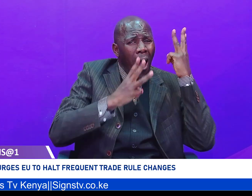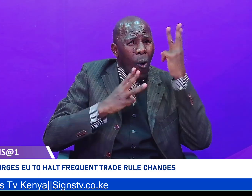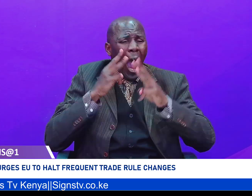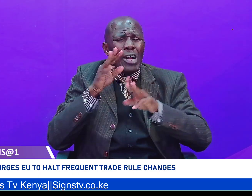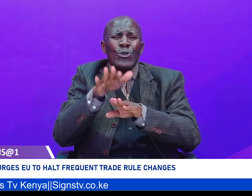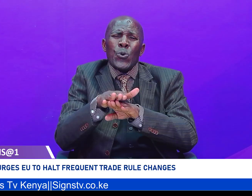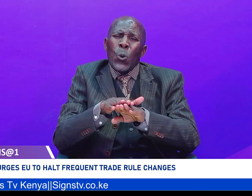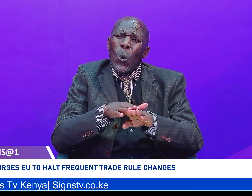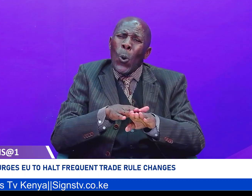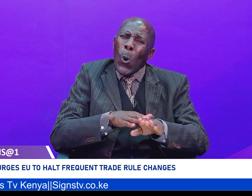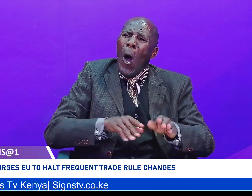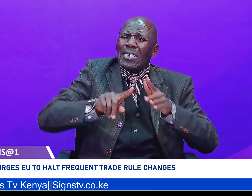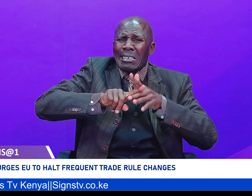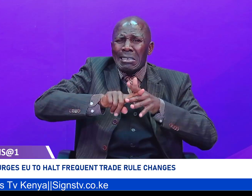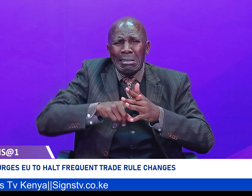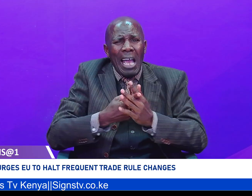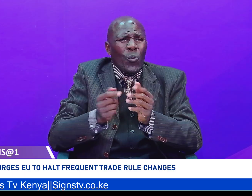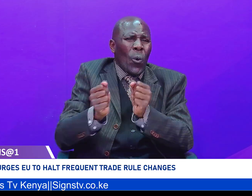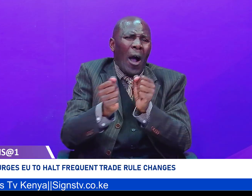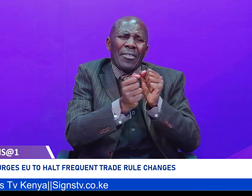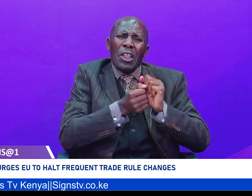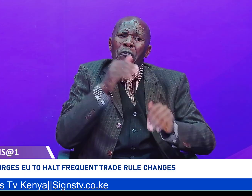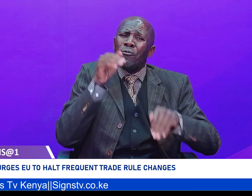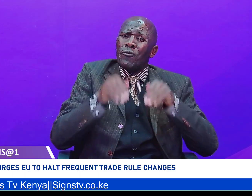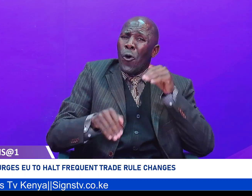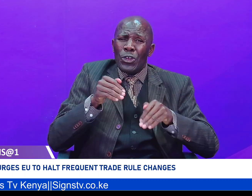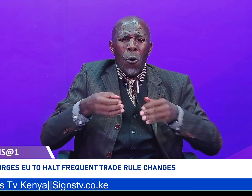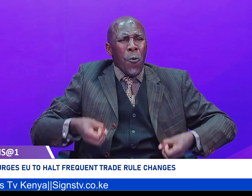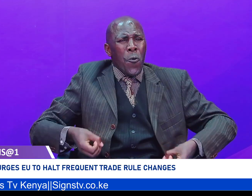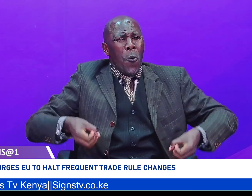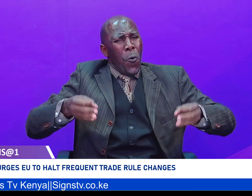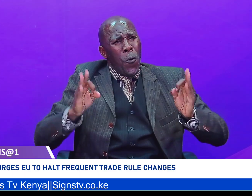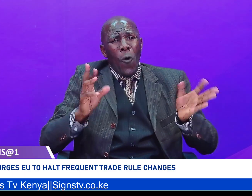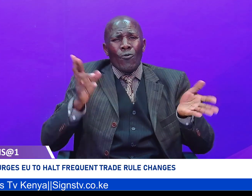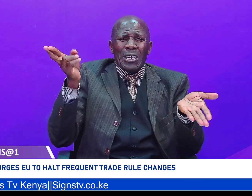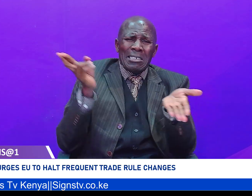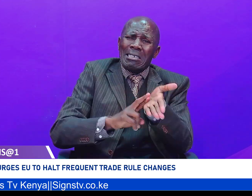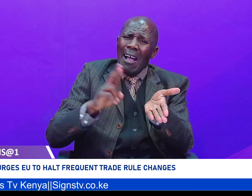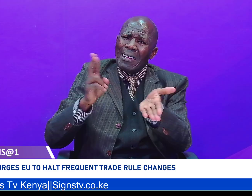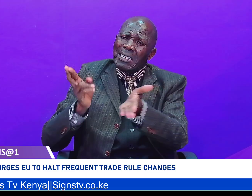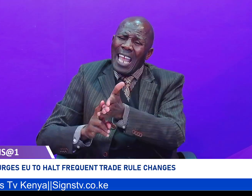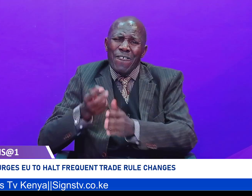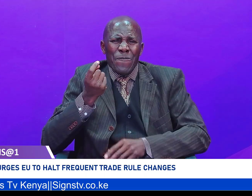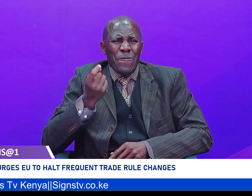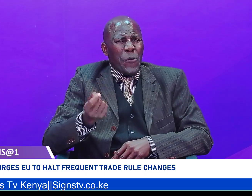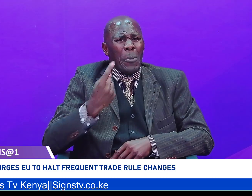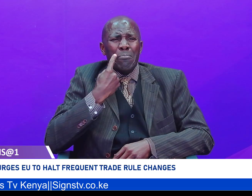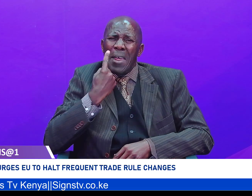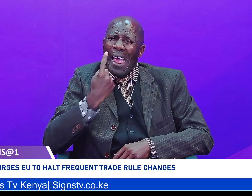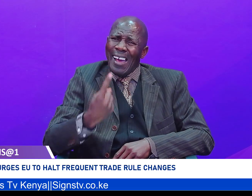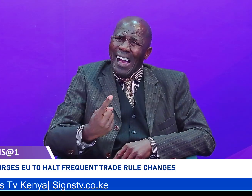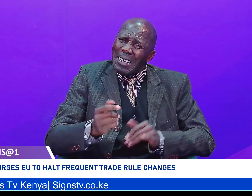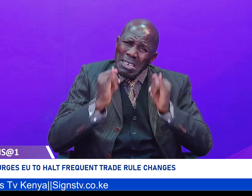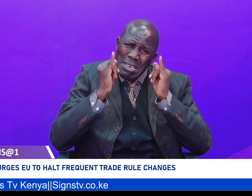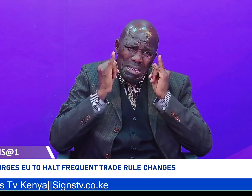Voter registration in Siaya County has gotten off to a worryingly slow start,